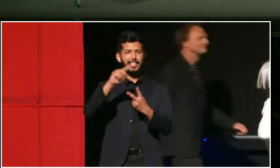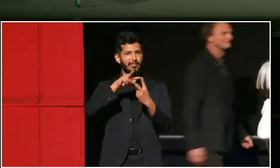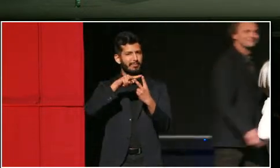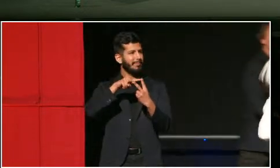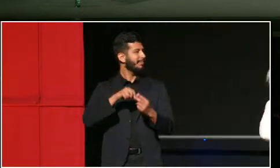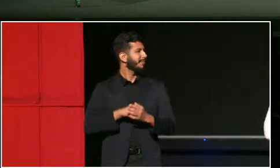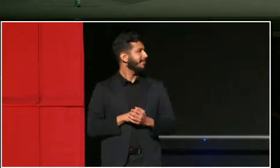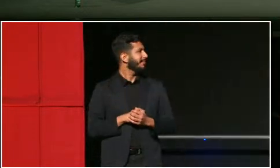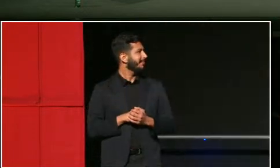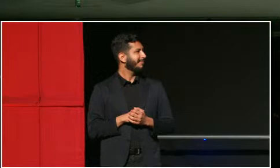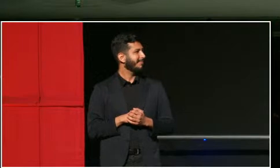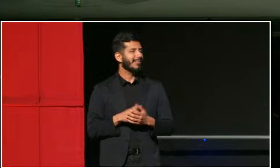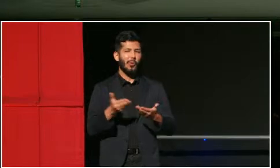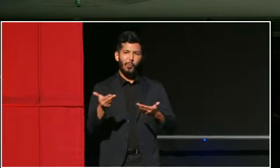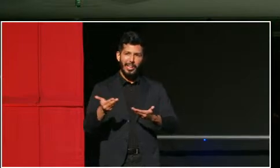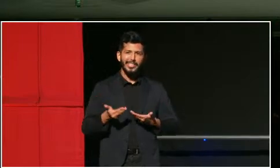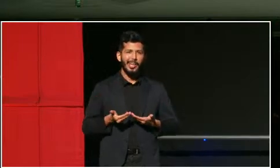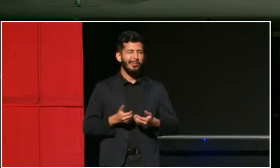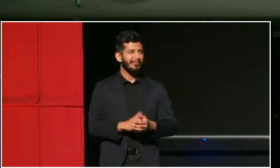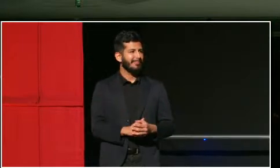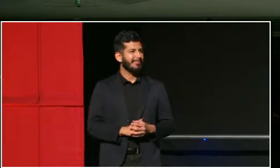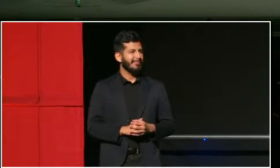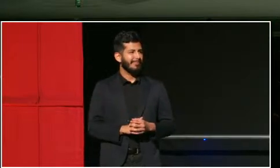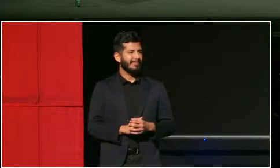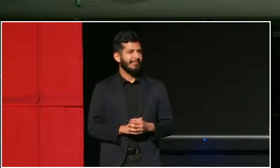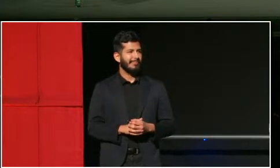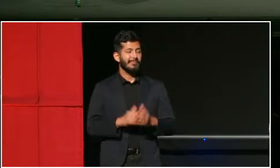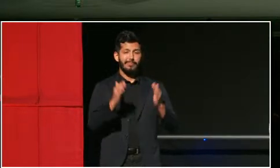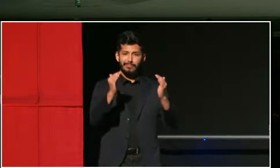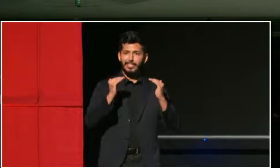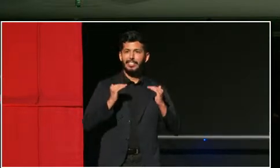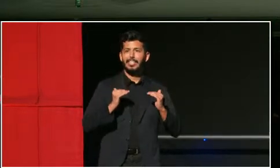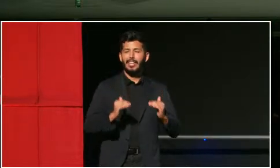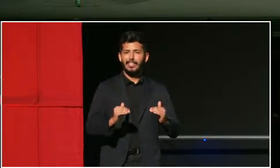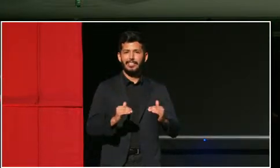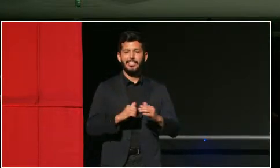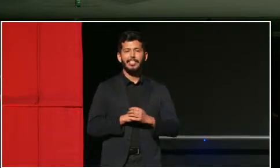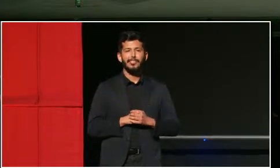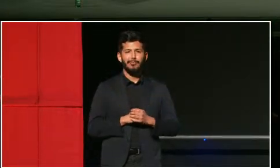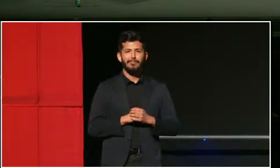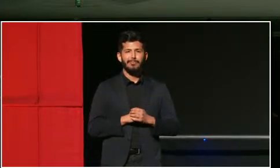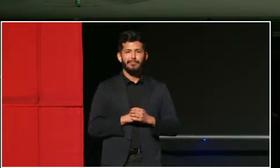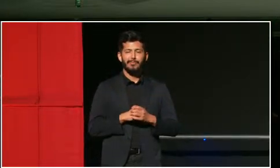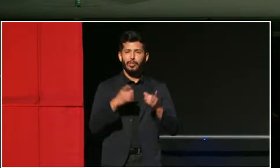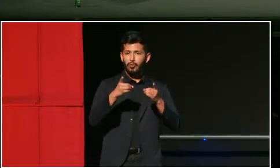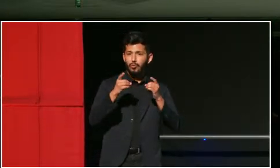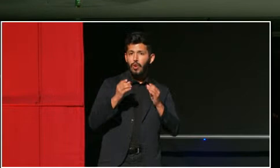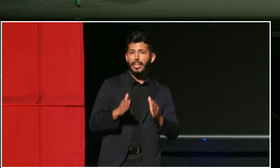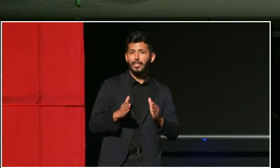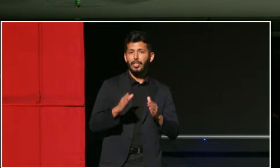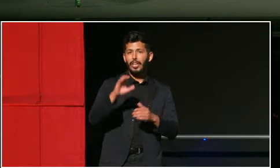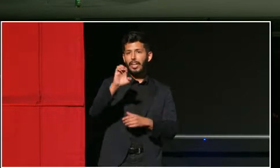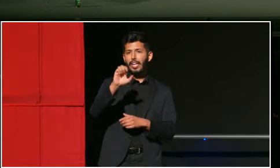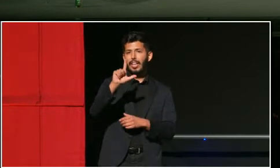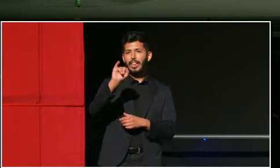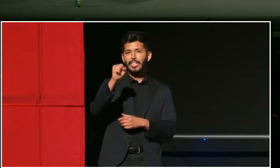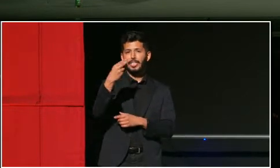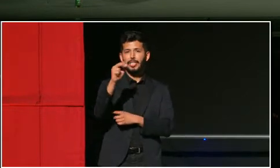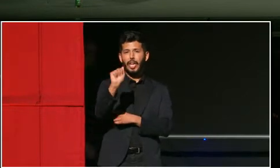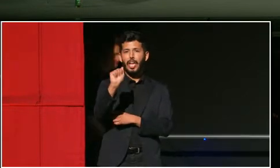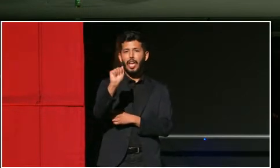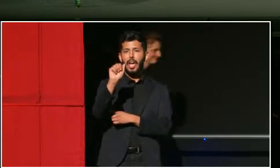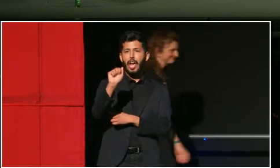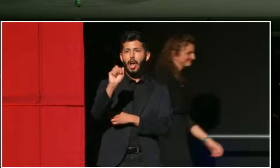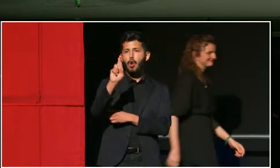Thank you and welcome. Next up from France, Le Pupille, director Alicia